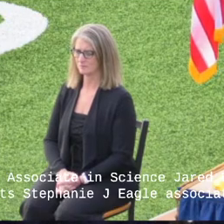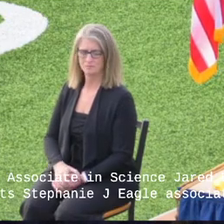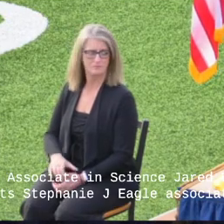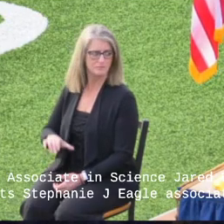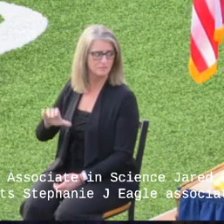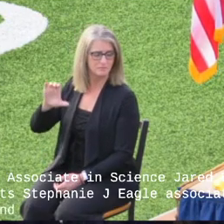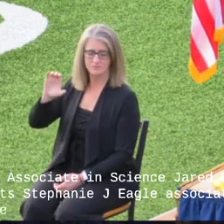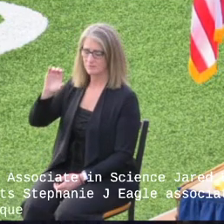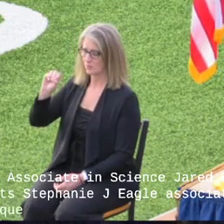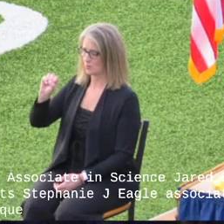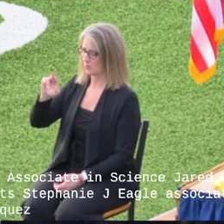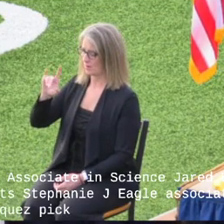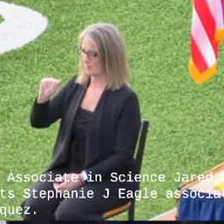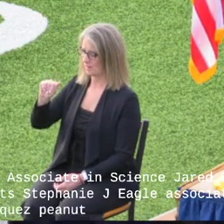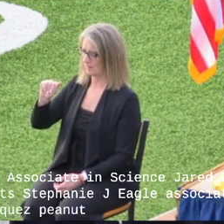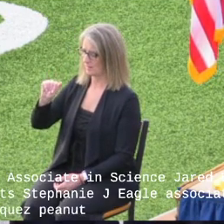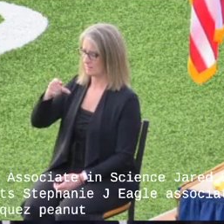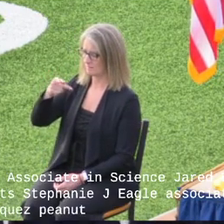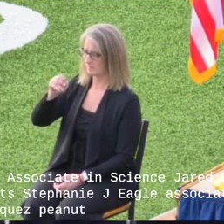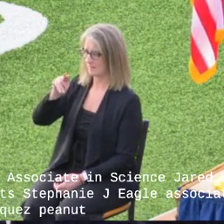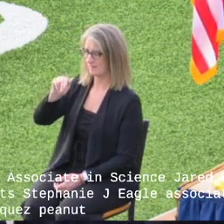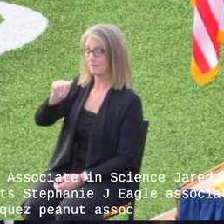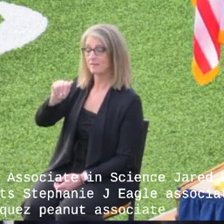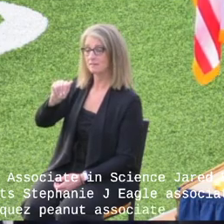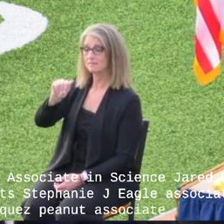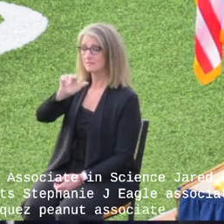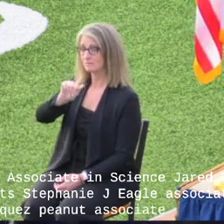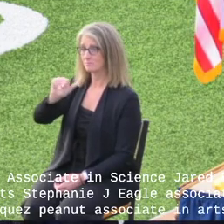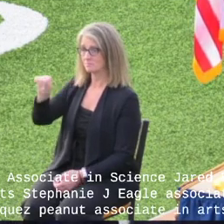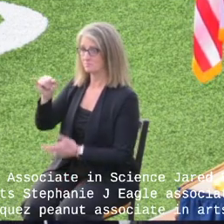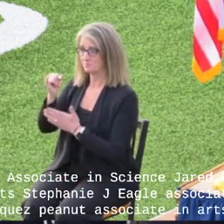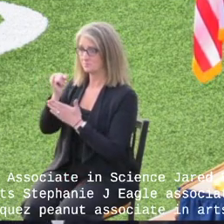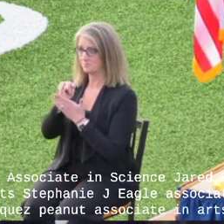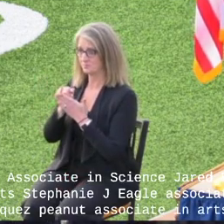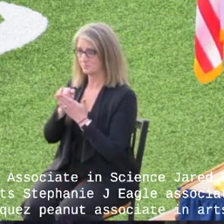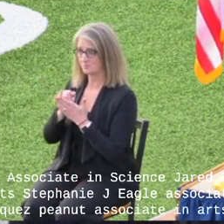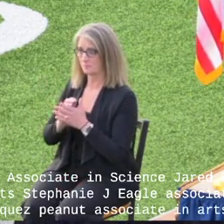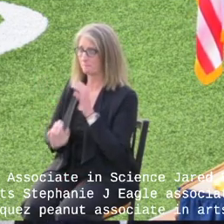Perla Enriquez Pina, Associate in Arts.